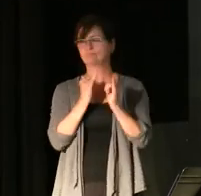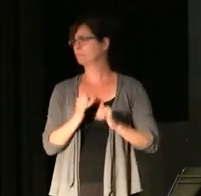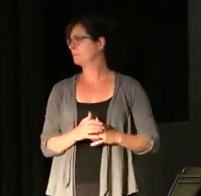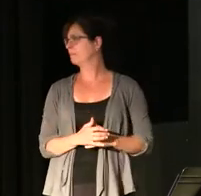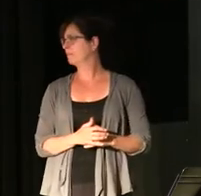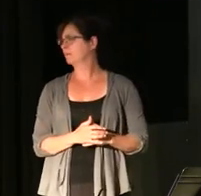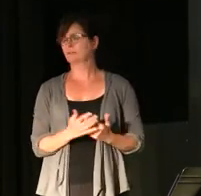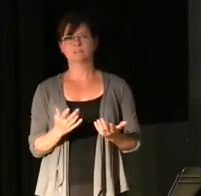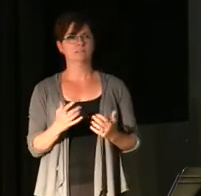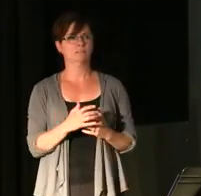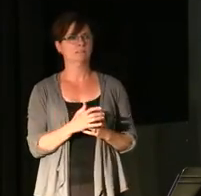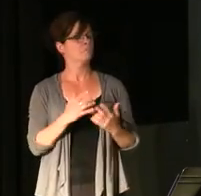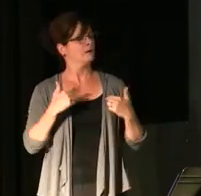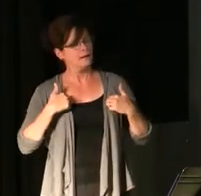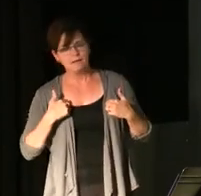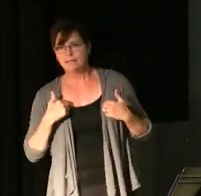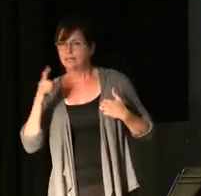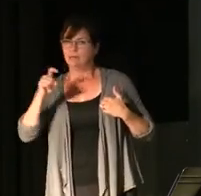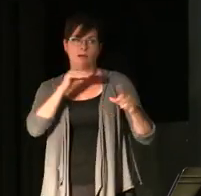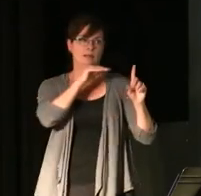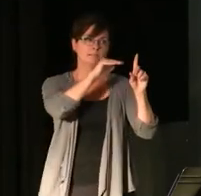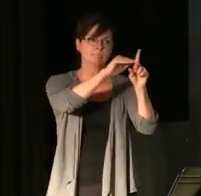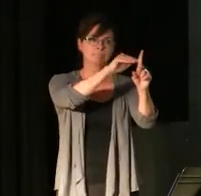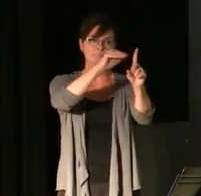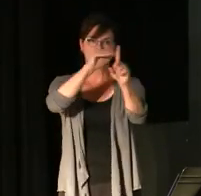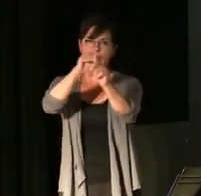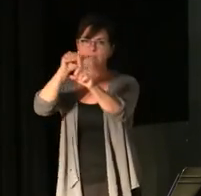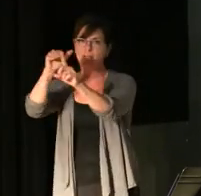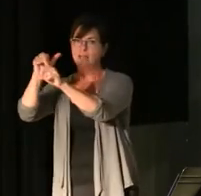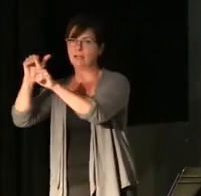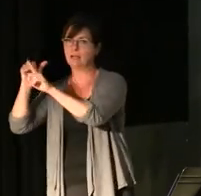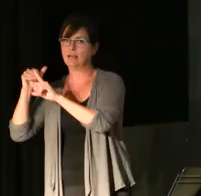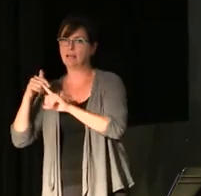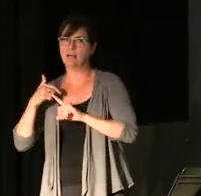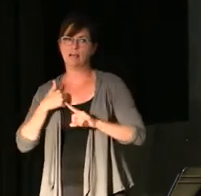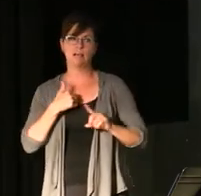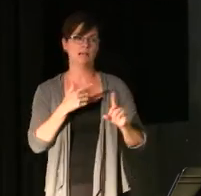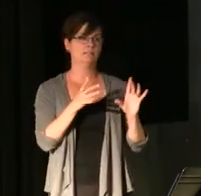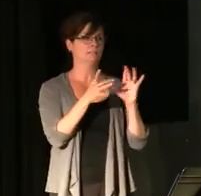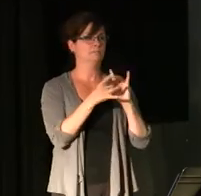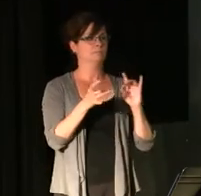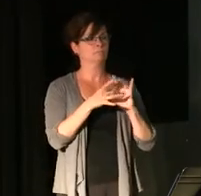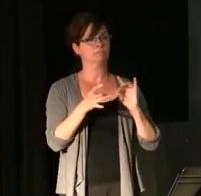But I must remind them that I say,